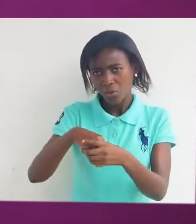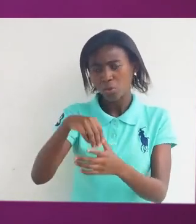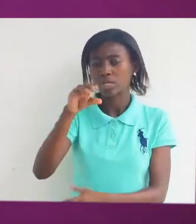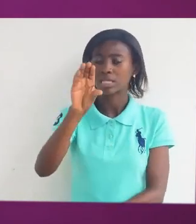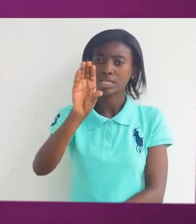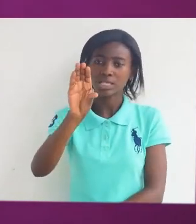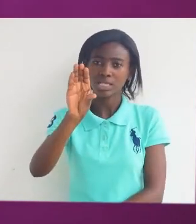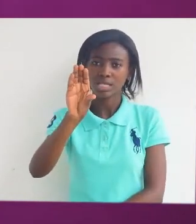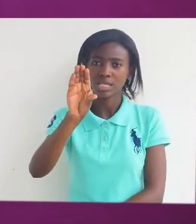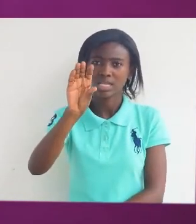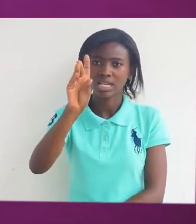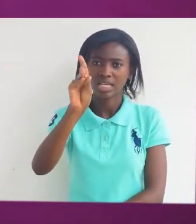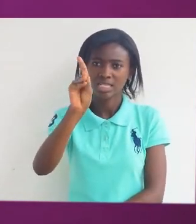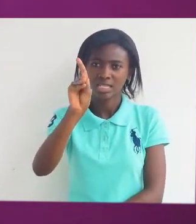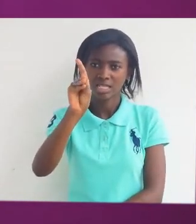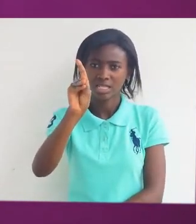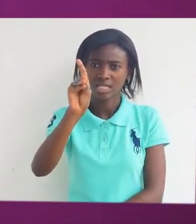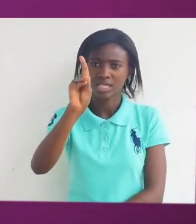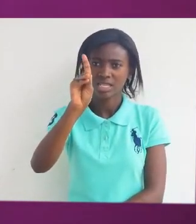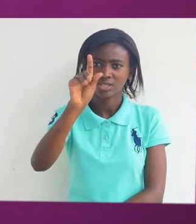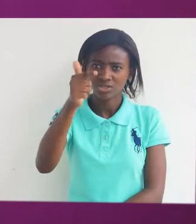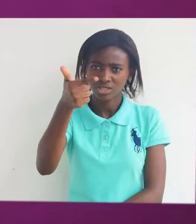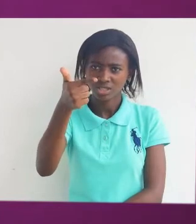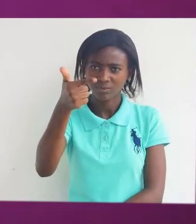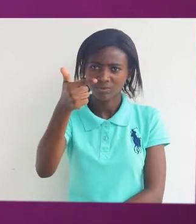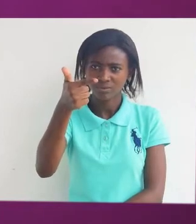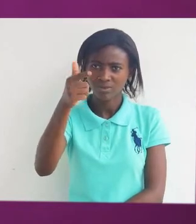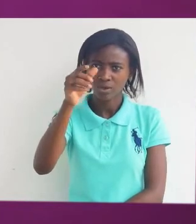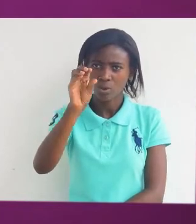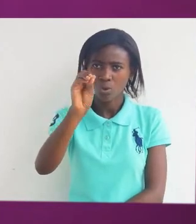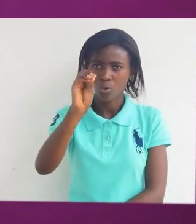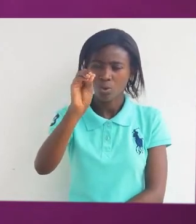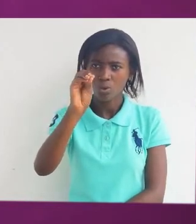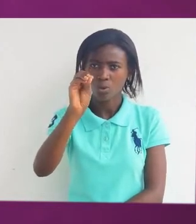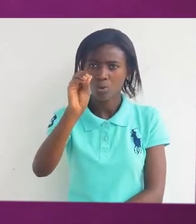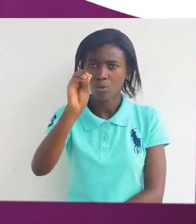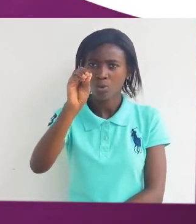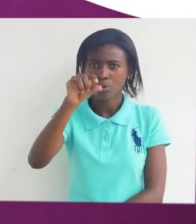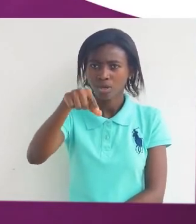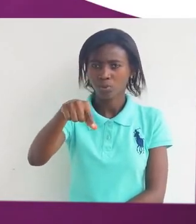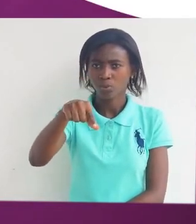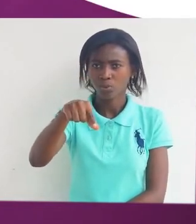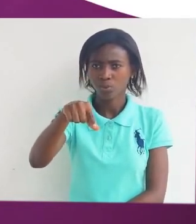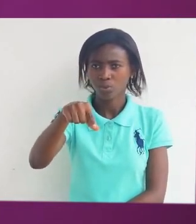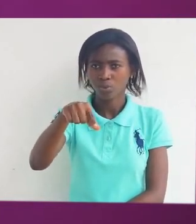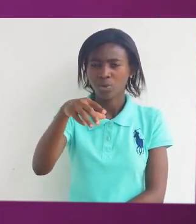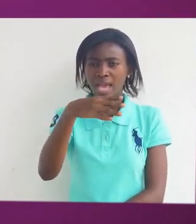include C, D, G, O,